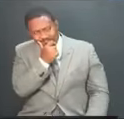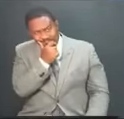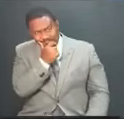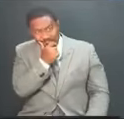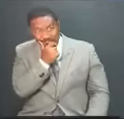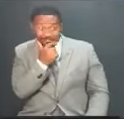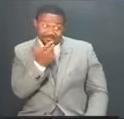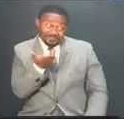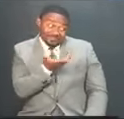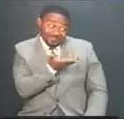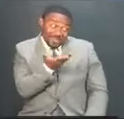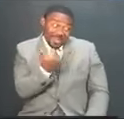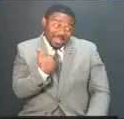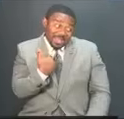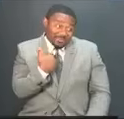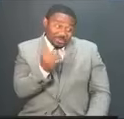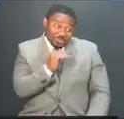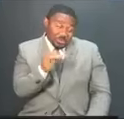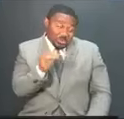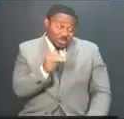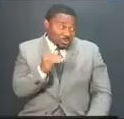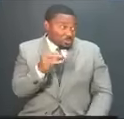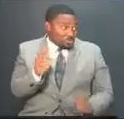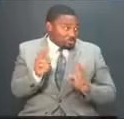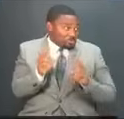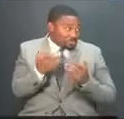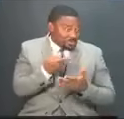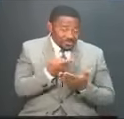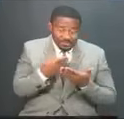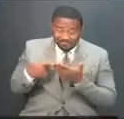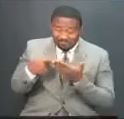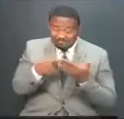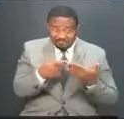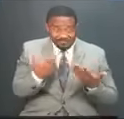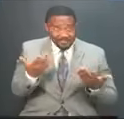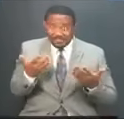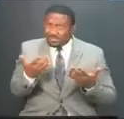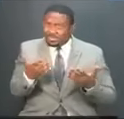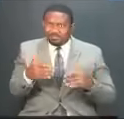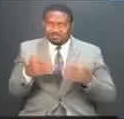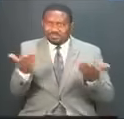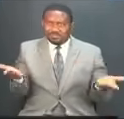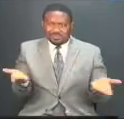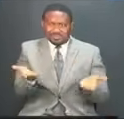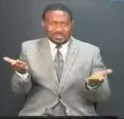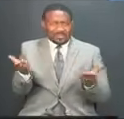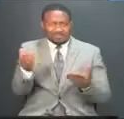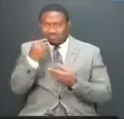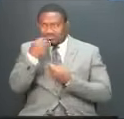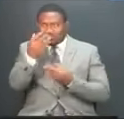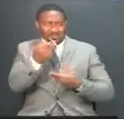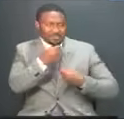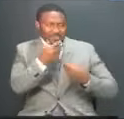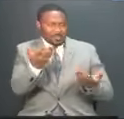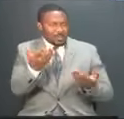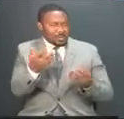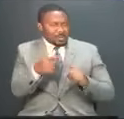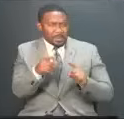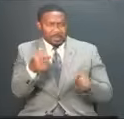have no issue with us having this discussion in open parliament. But, Mr. Speaker, I'm not